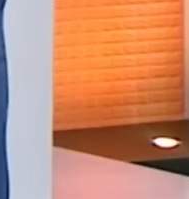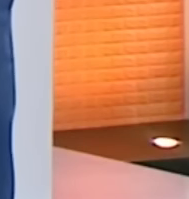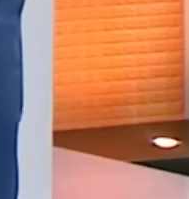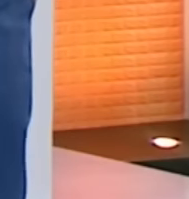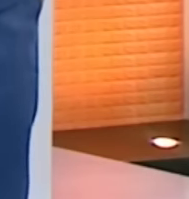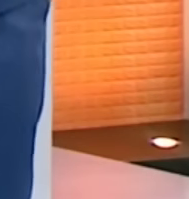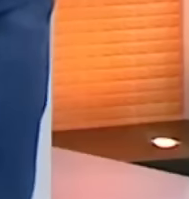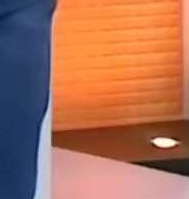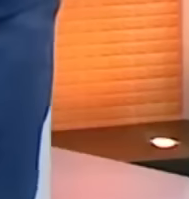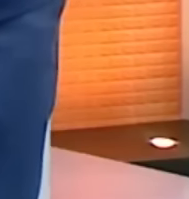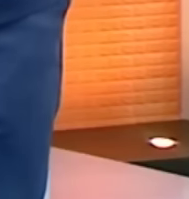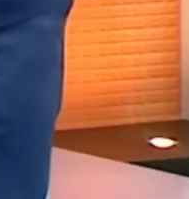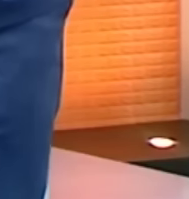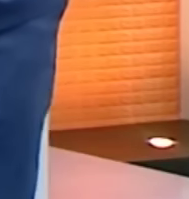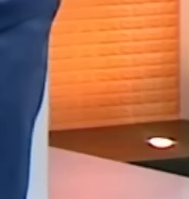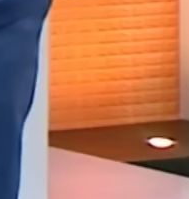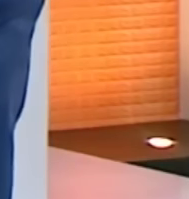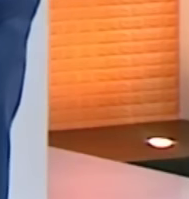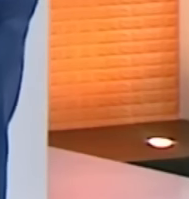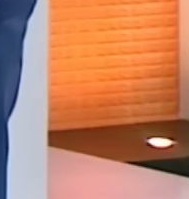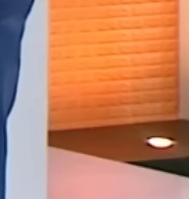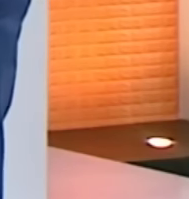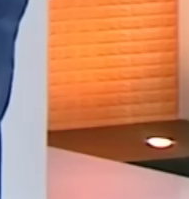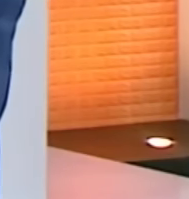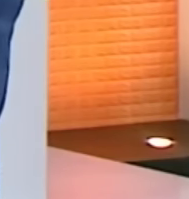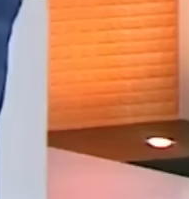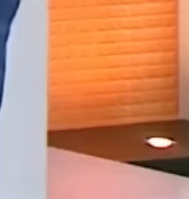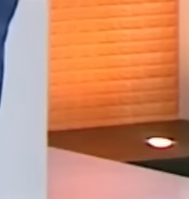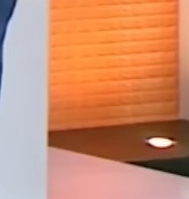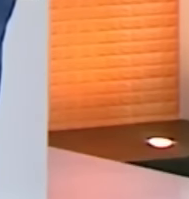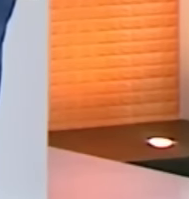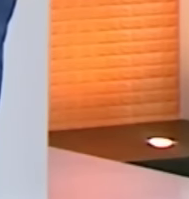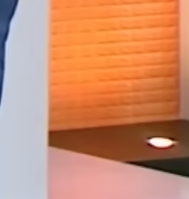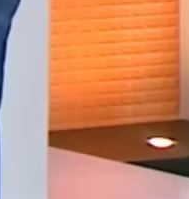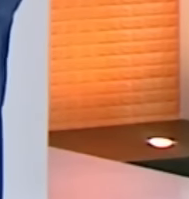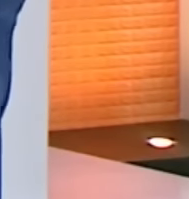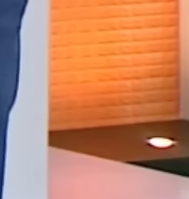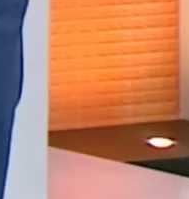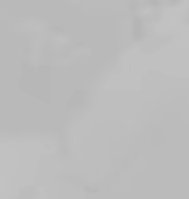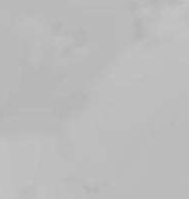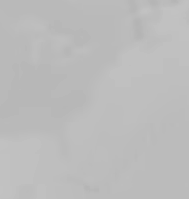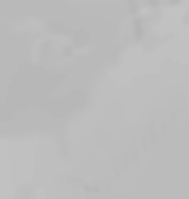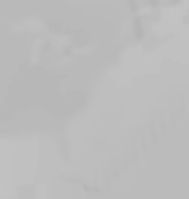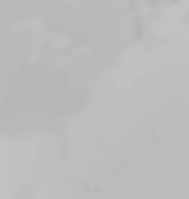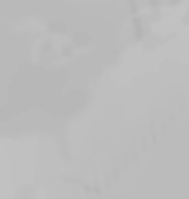TV at sa www.gmanews.tv.